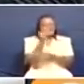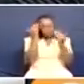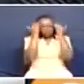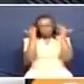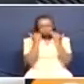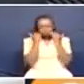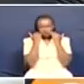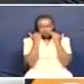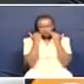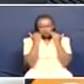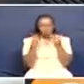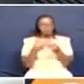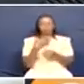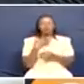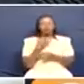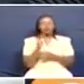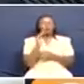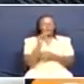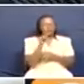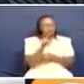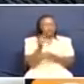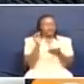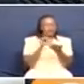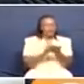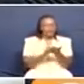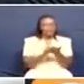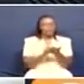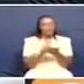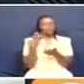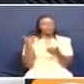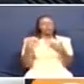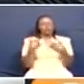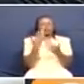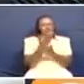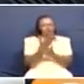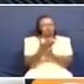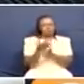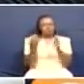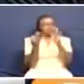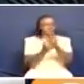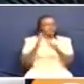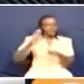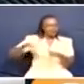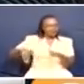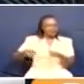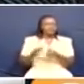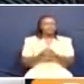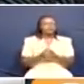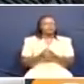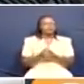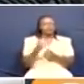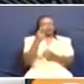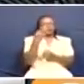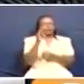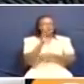And I would request your leave. There was a document that was filed late, one of the